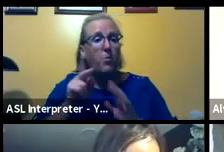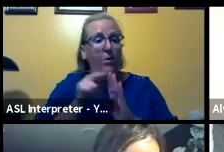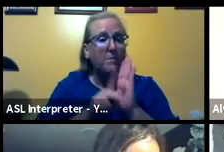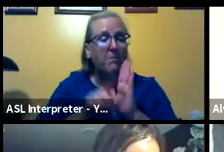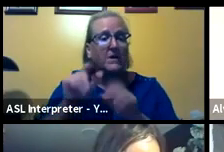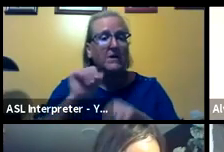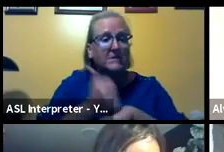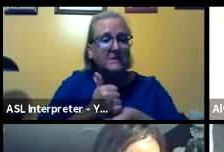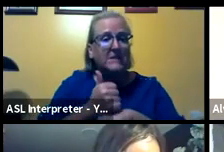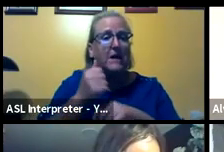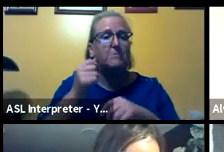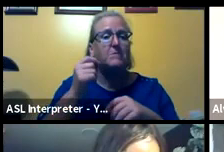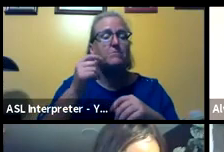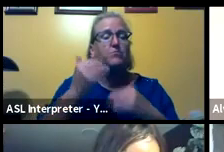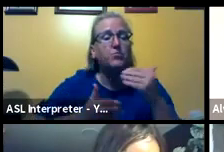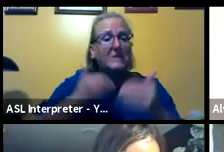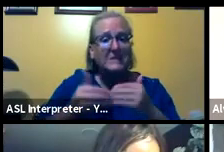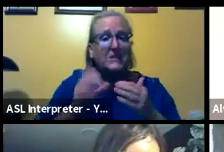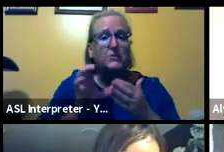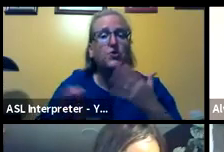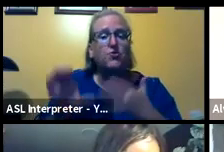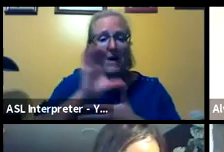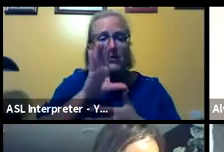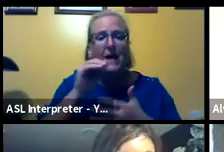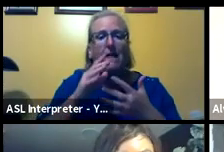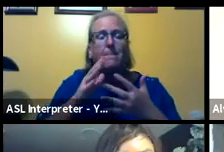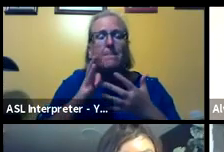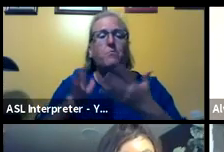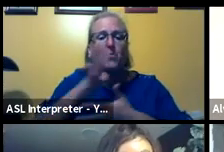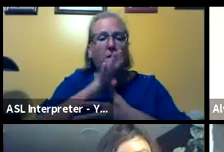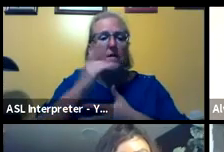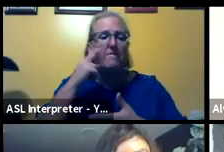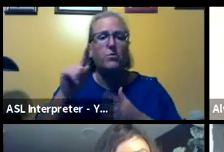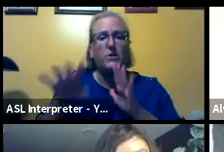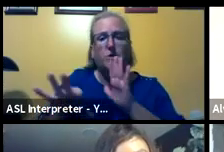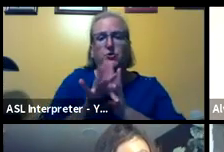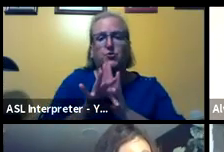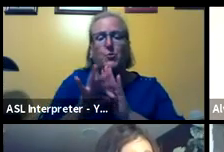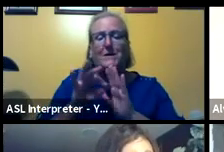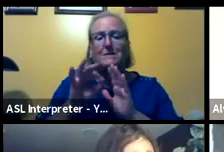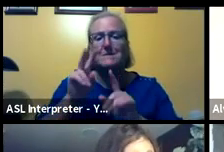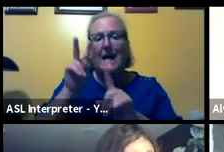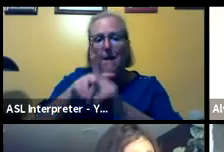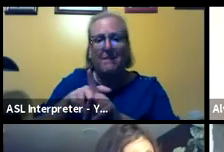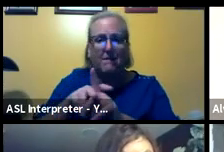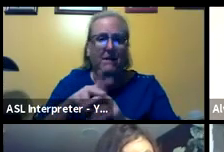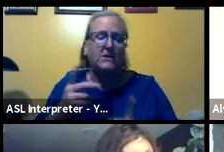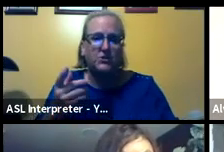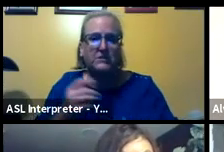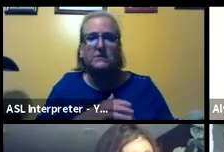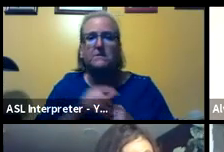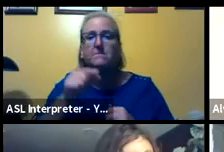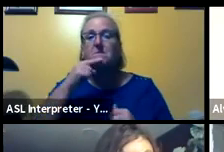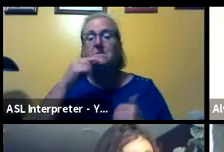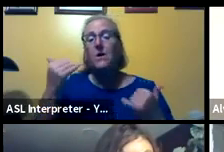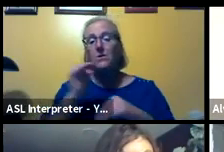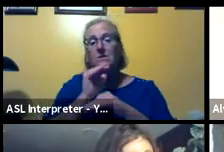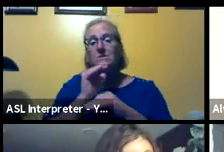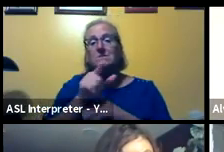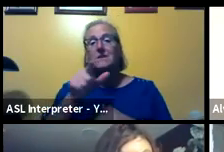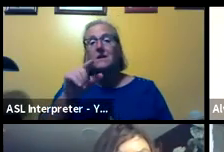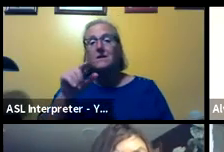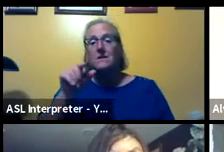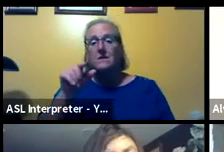establishing procedures, criteria, and priorities for considering choice applications, first read. And this evening, again, Ms. Crumlish